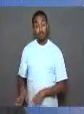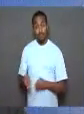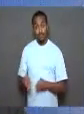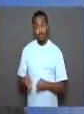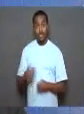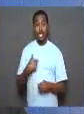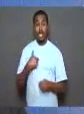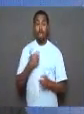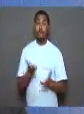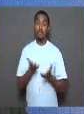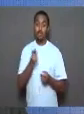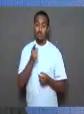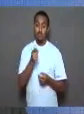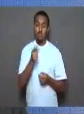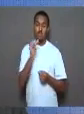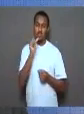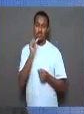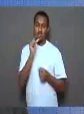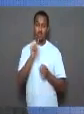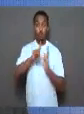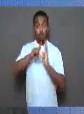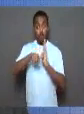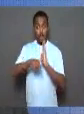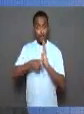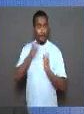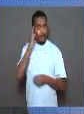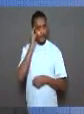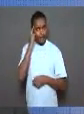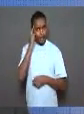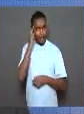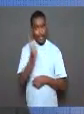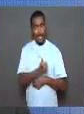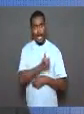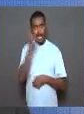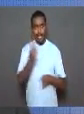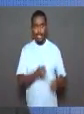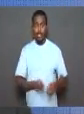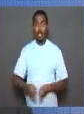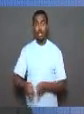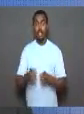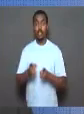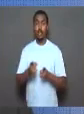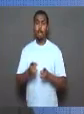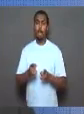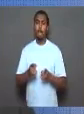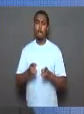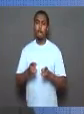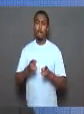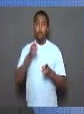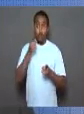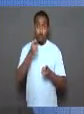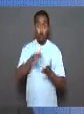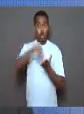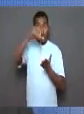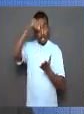Students, I would like you to take a few minutes to think about other strategies for